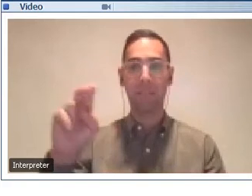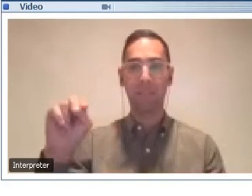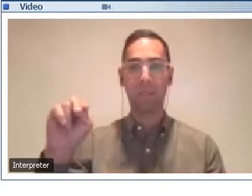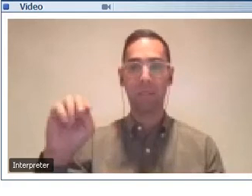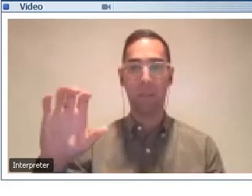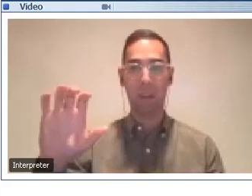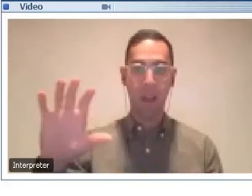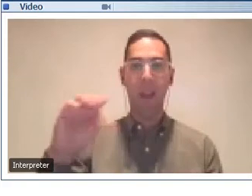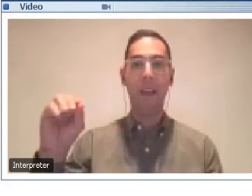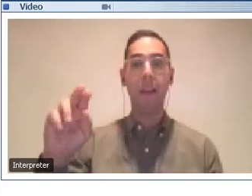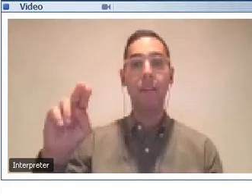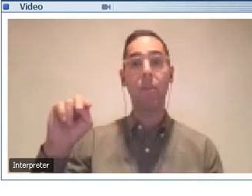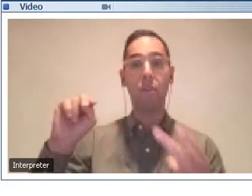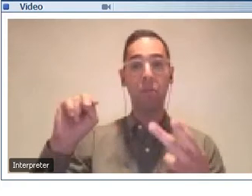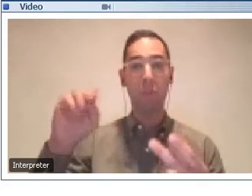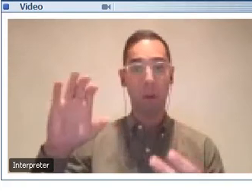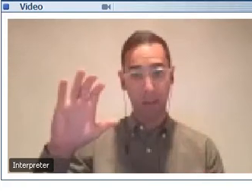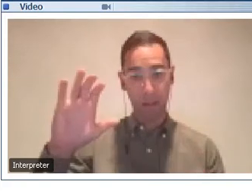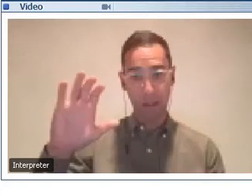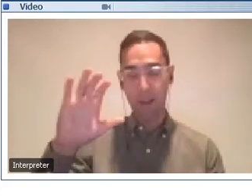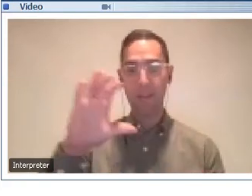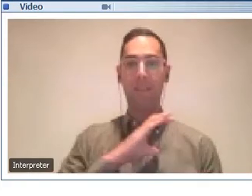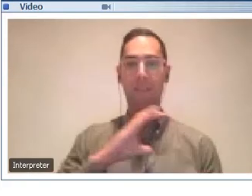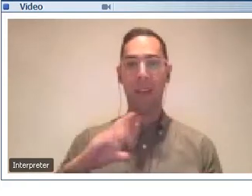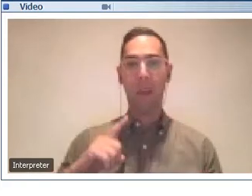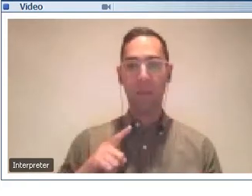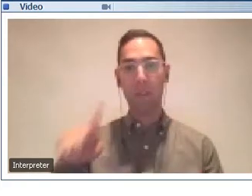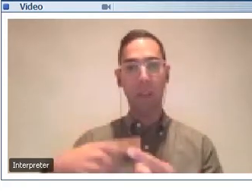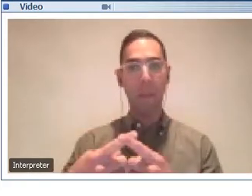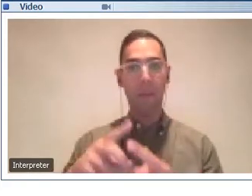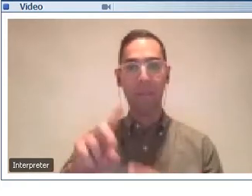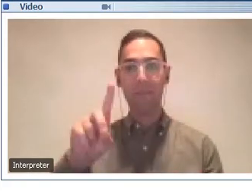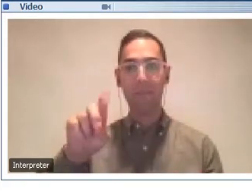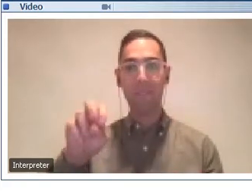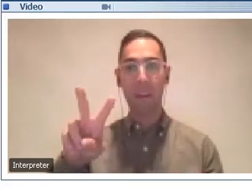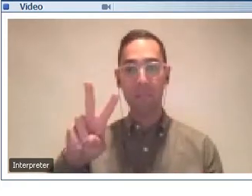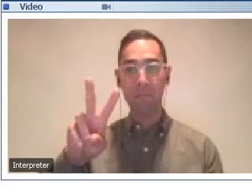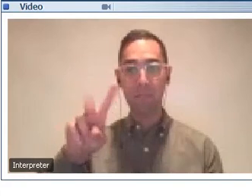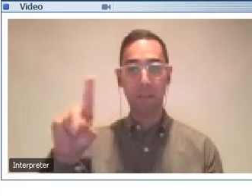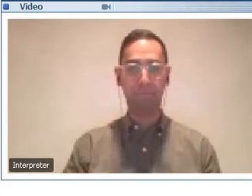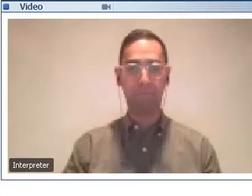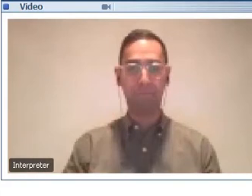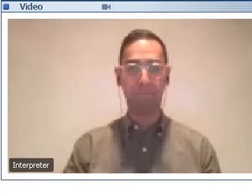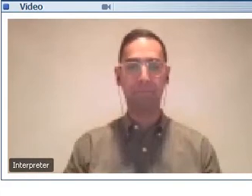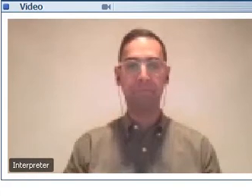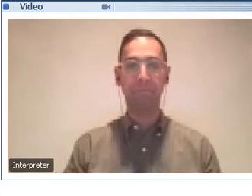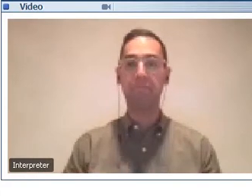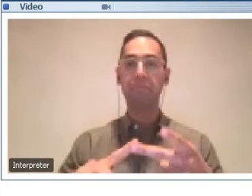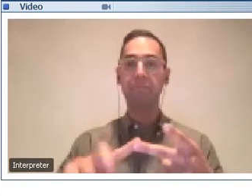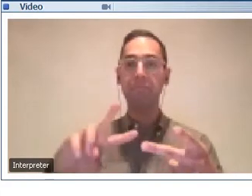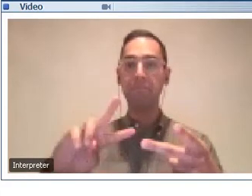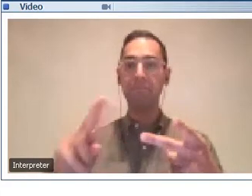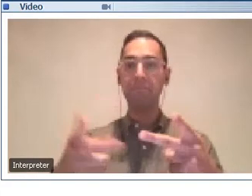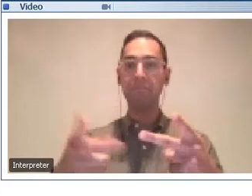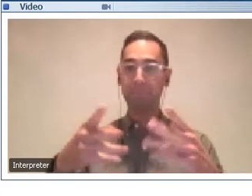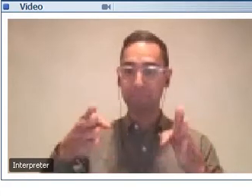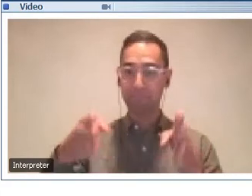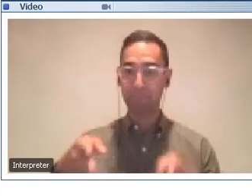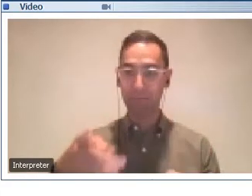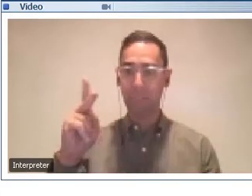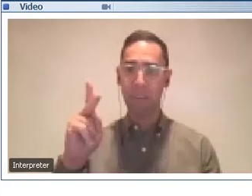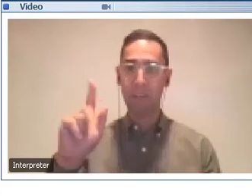Council on Developmental Disabilities. Second, we're going to hear from Callie Grant. Callie is a Senior Policy